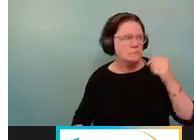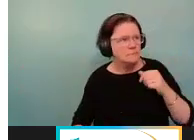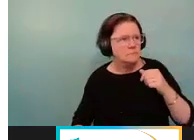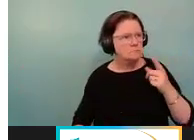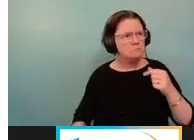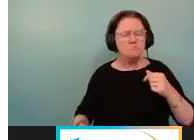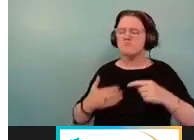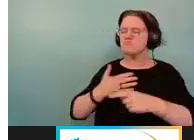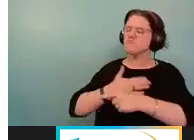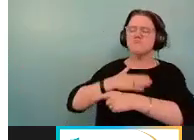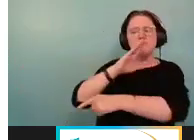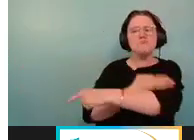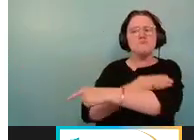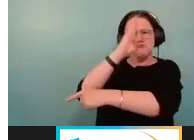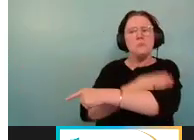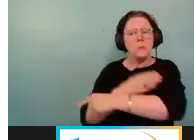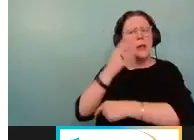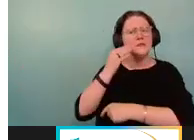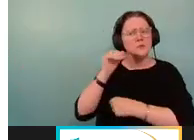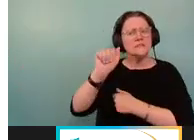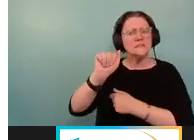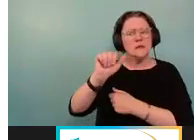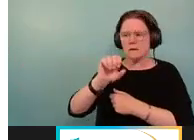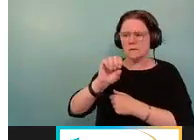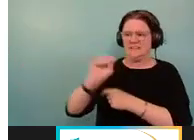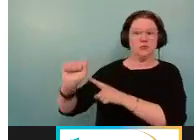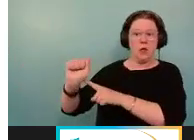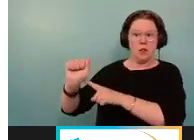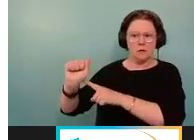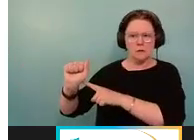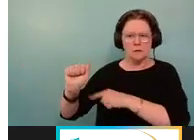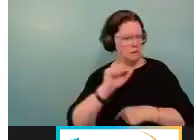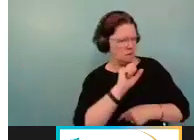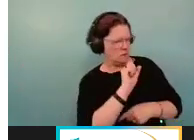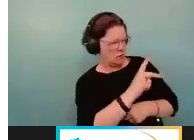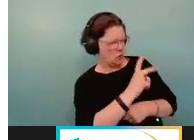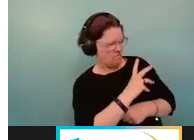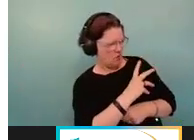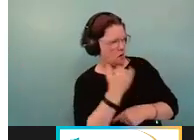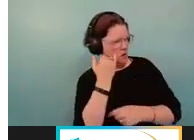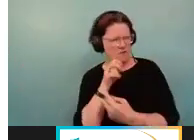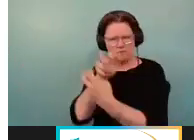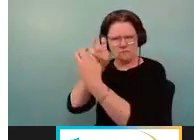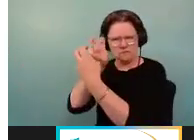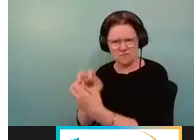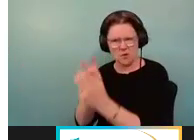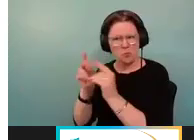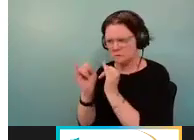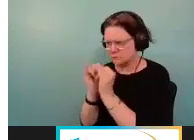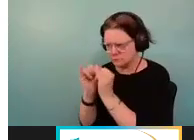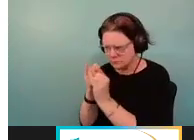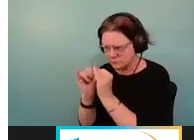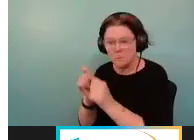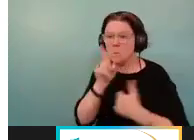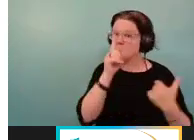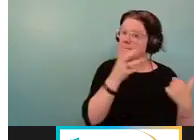adult daughter, adult son has been sexually assaulted. And when we take the time to have a conversation with the individual, not